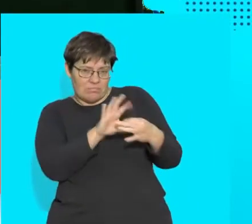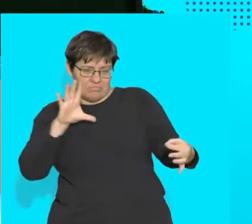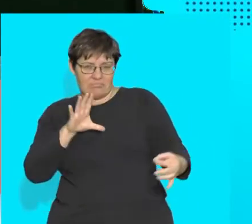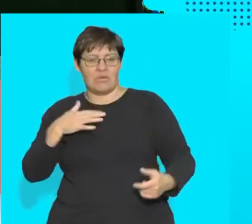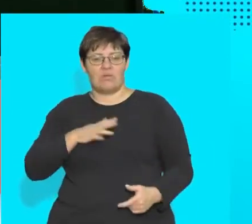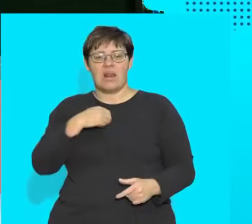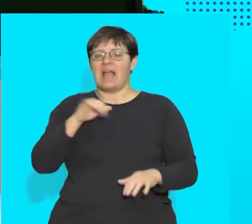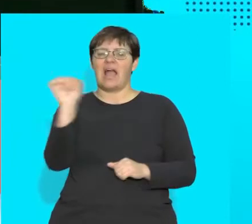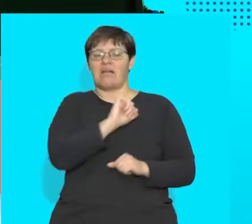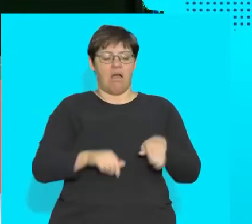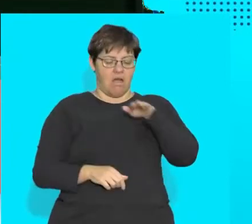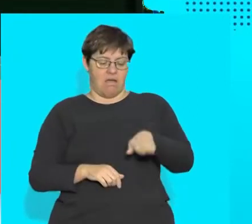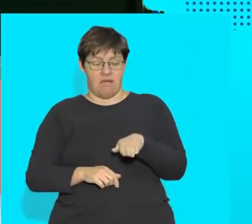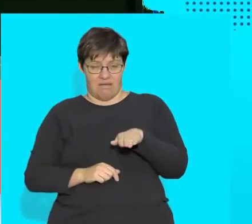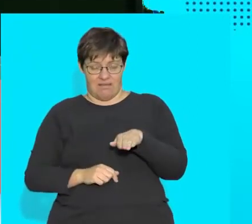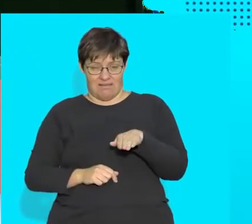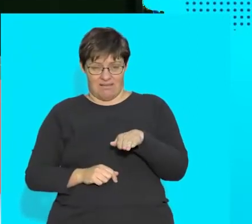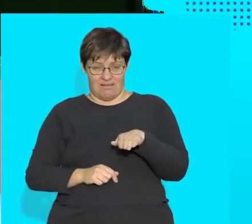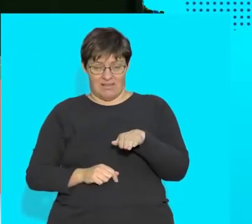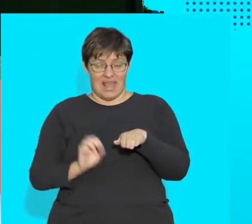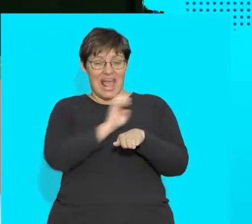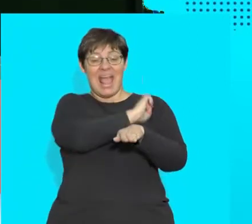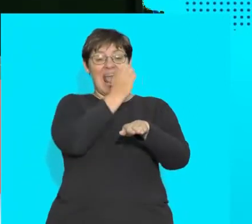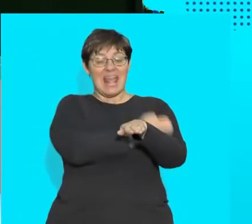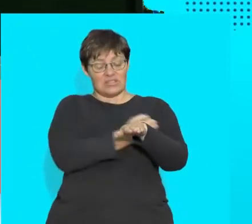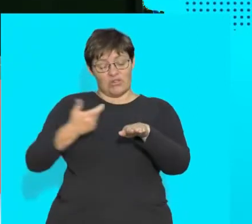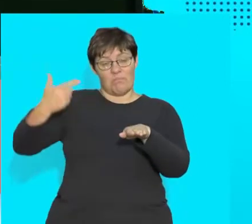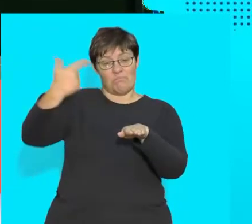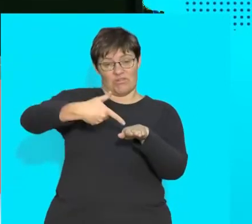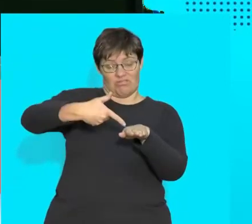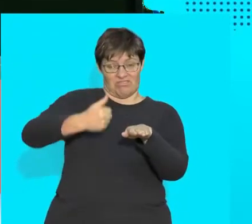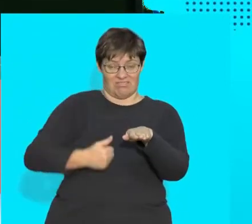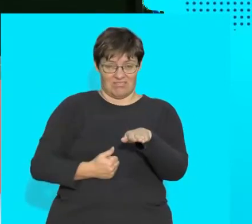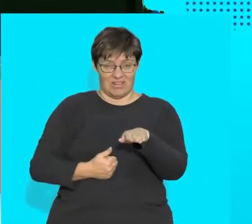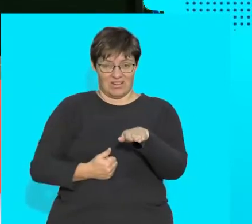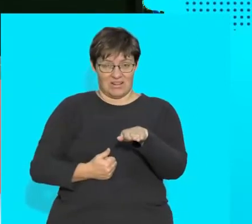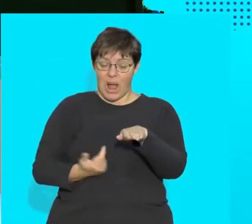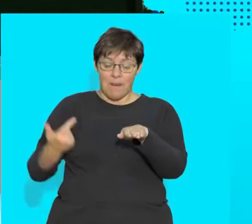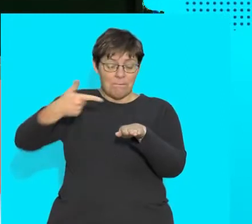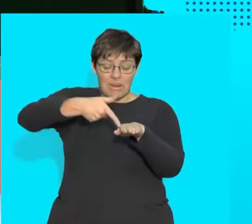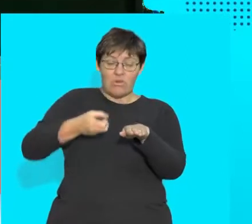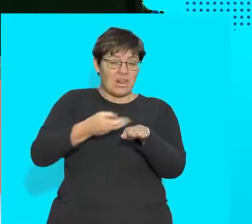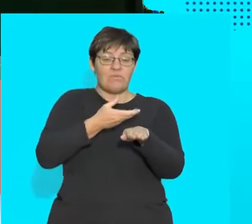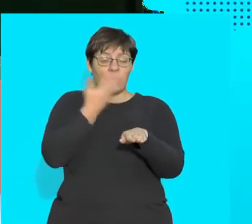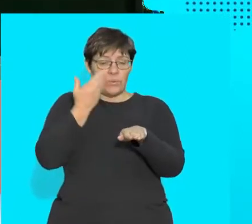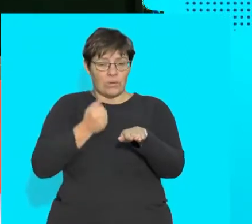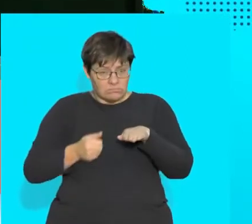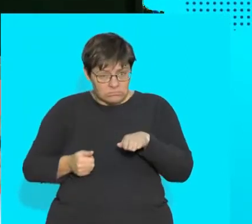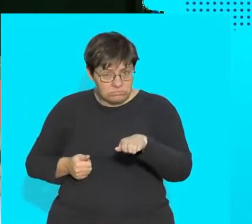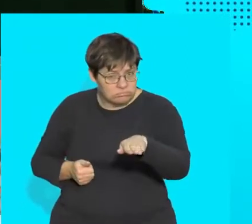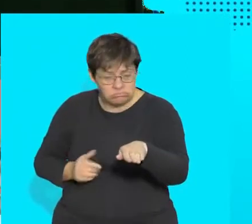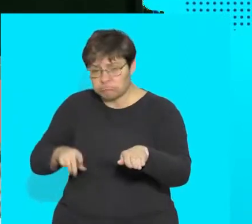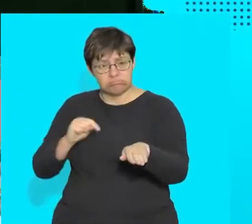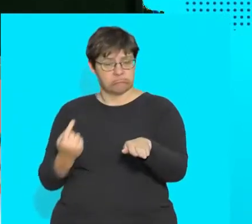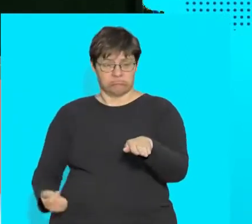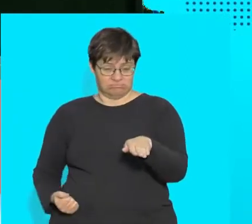energy. I'm like a car, right? And the energy is petrol. If I don't put the petrol in, my body